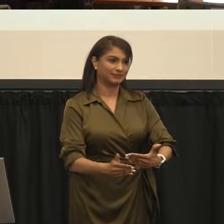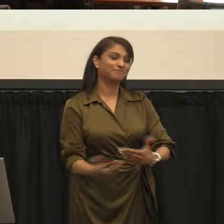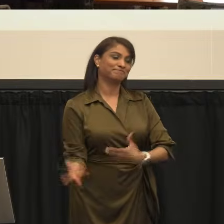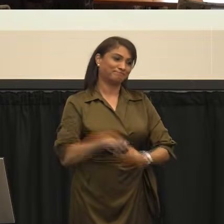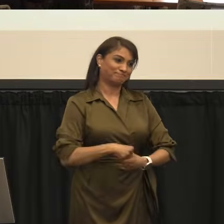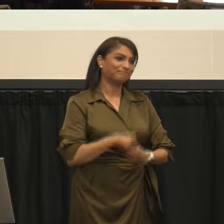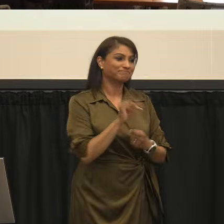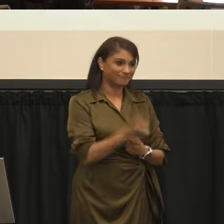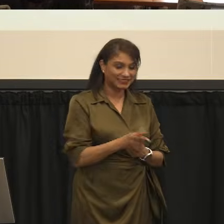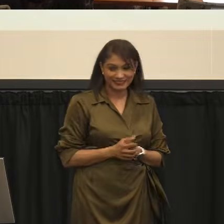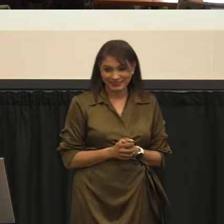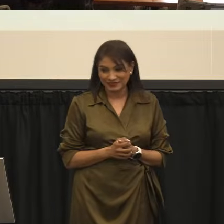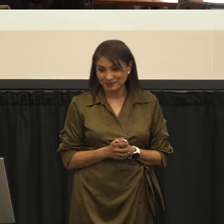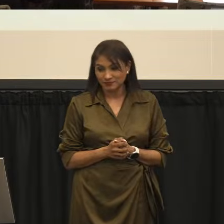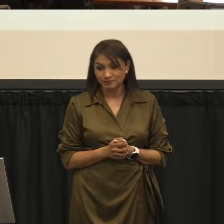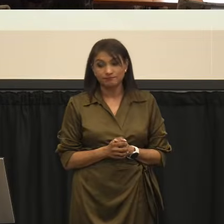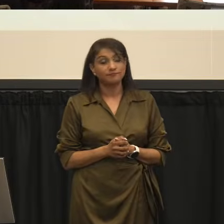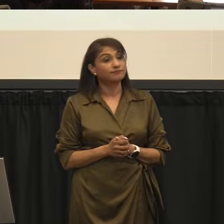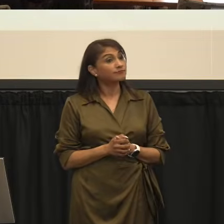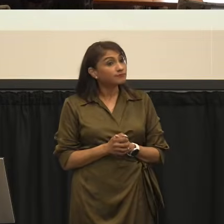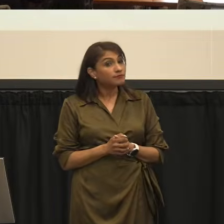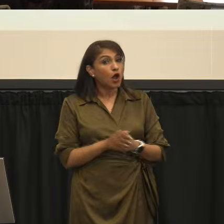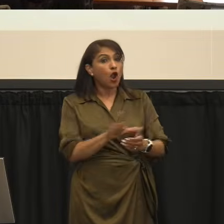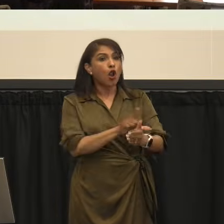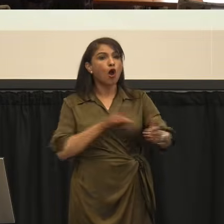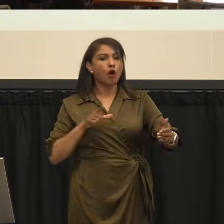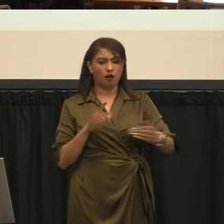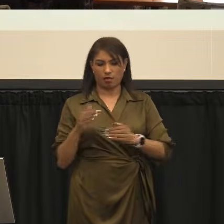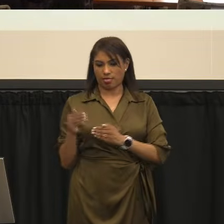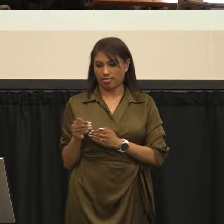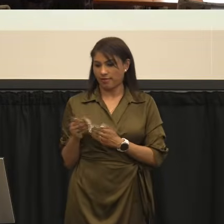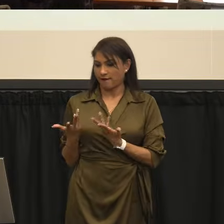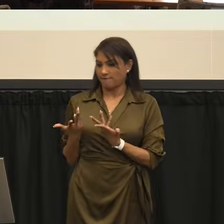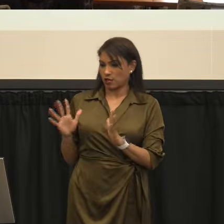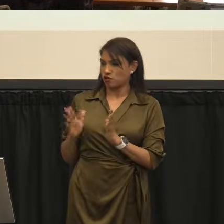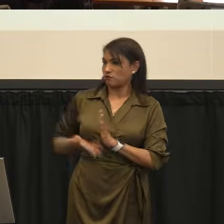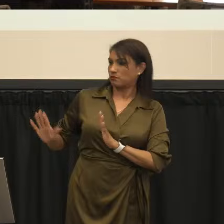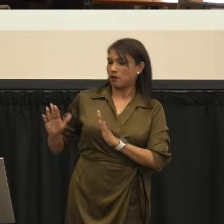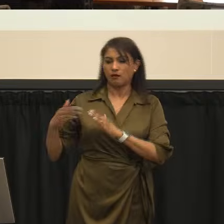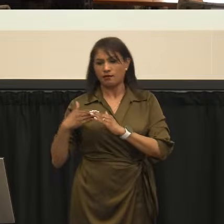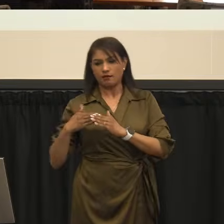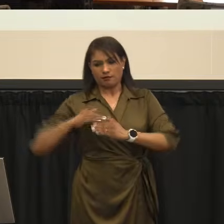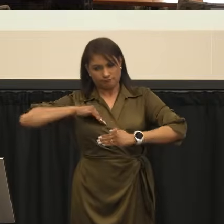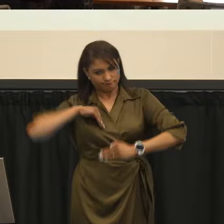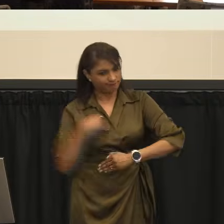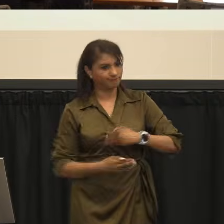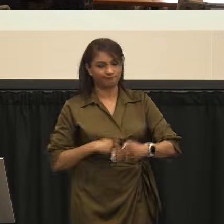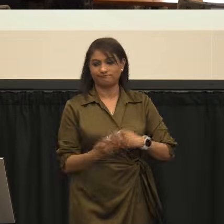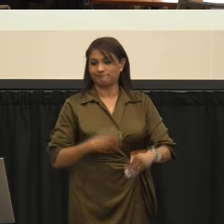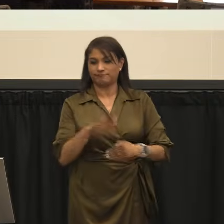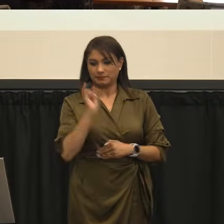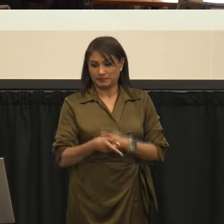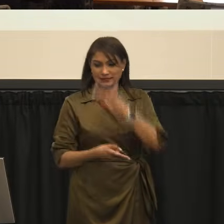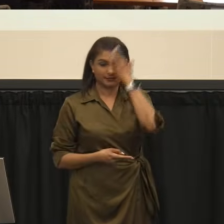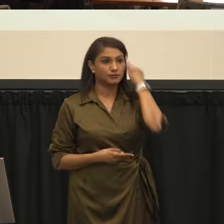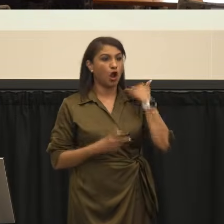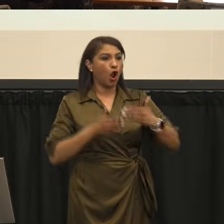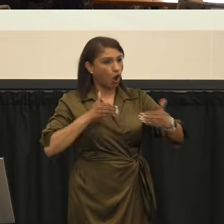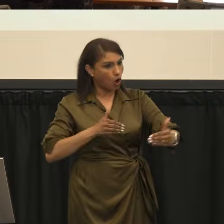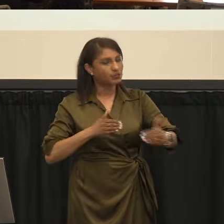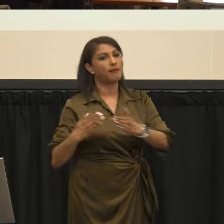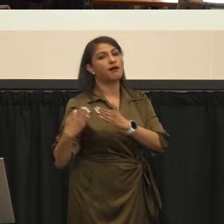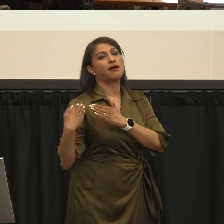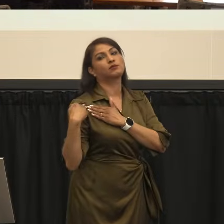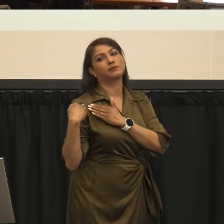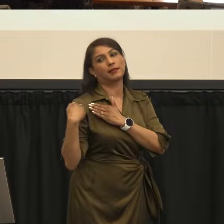having validation done within the communities, and a proper process linked to that, and then long-term accountability so that it can